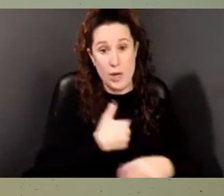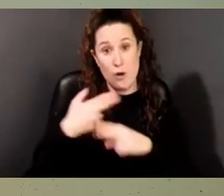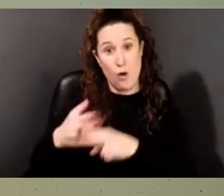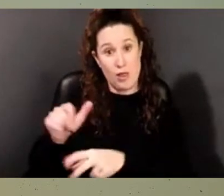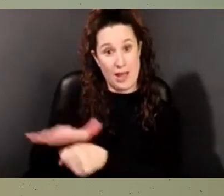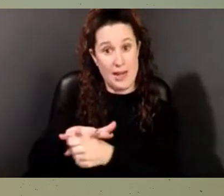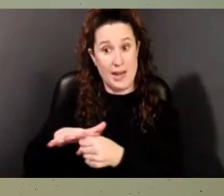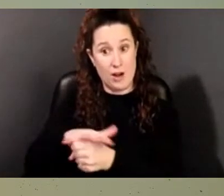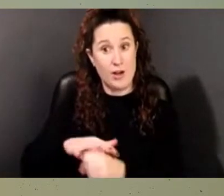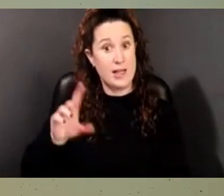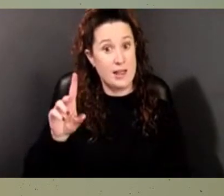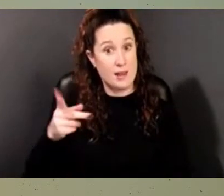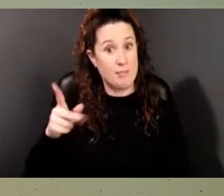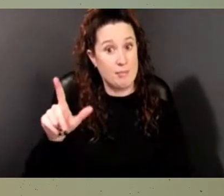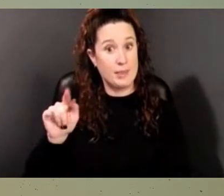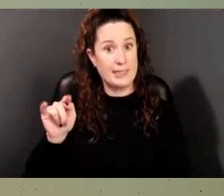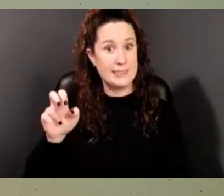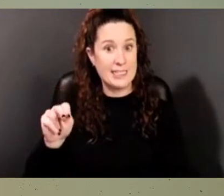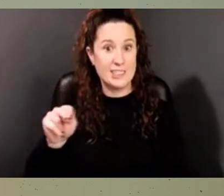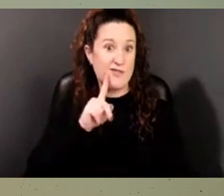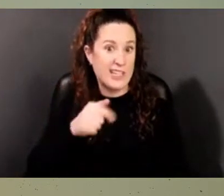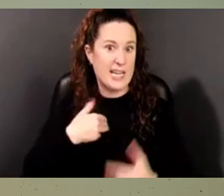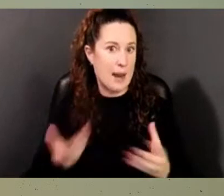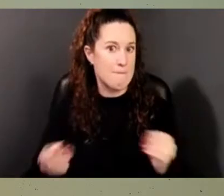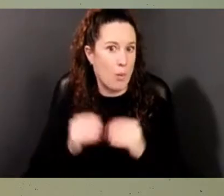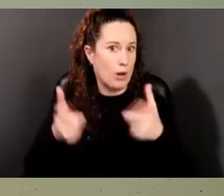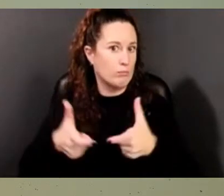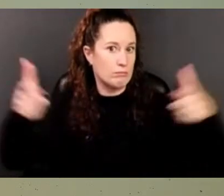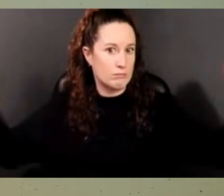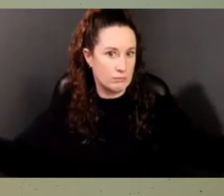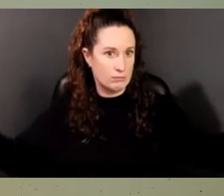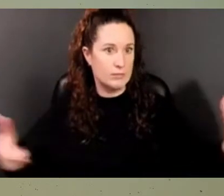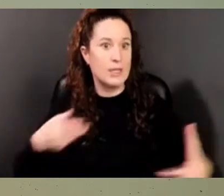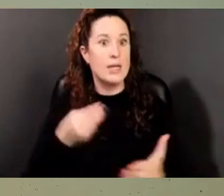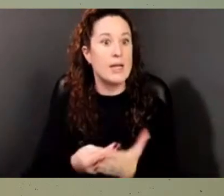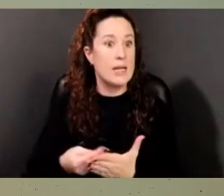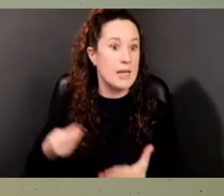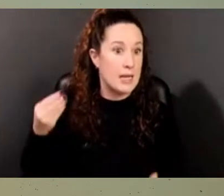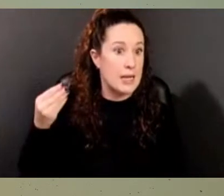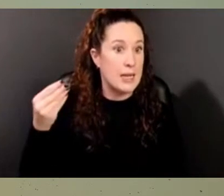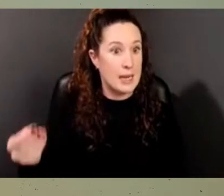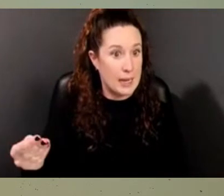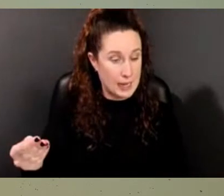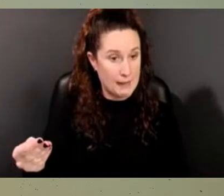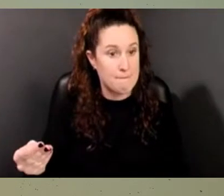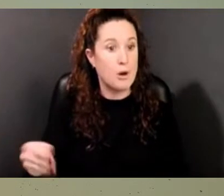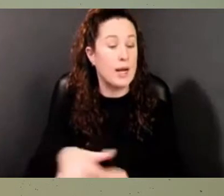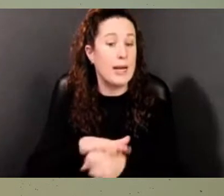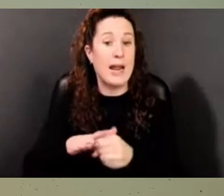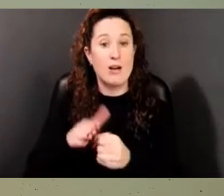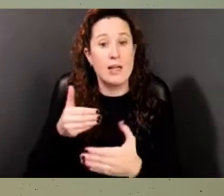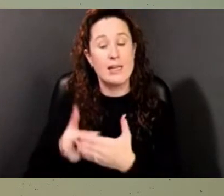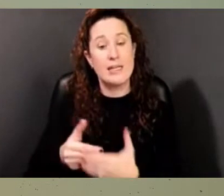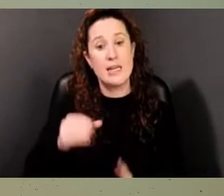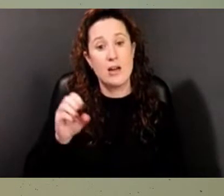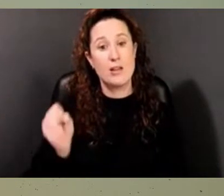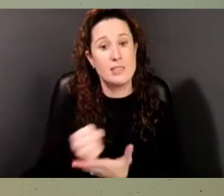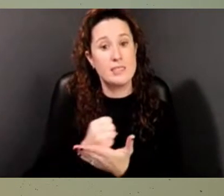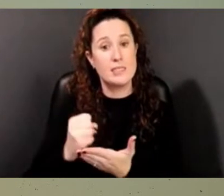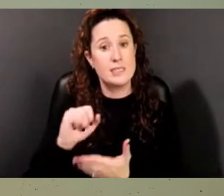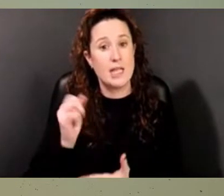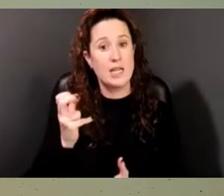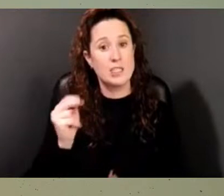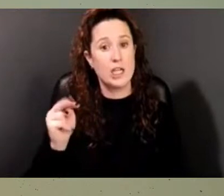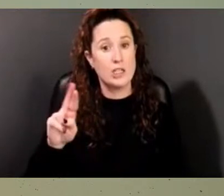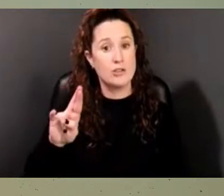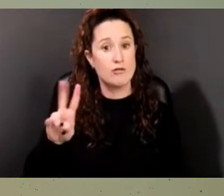Plantation. John purchased land across the St. Jones River, or not across, excuse me, along the St. Jones River in an